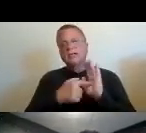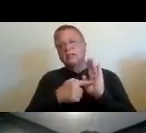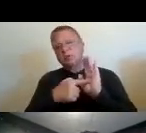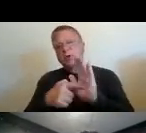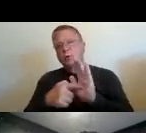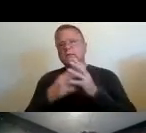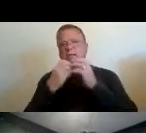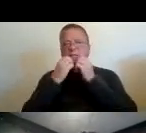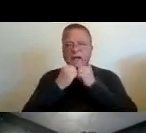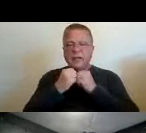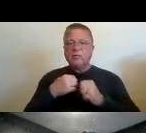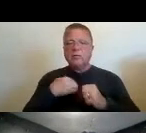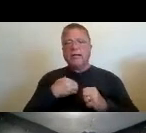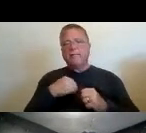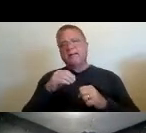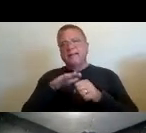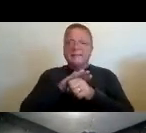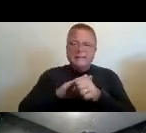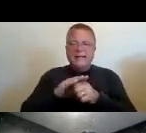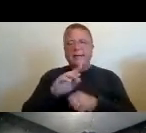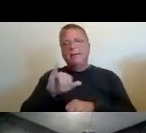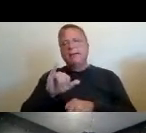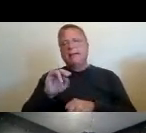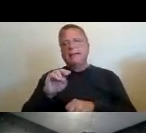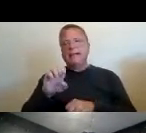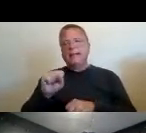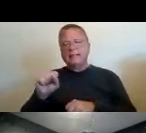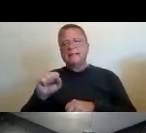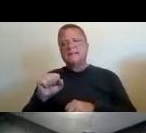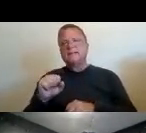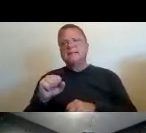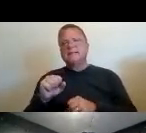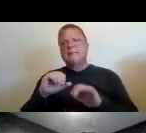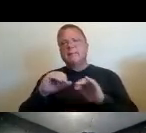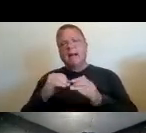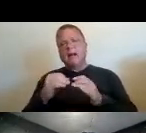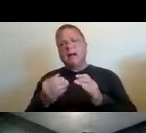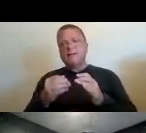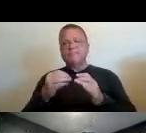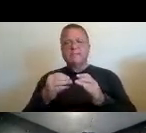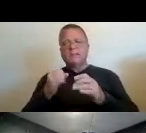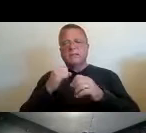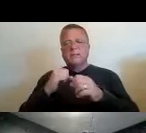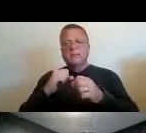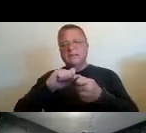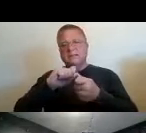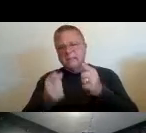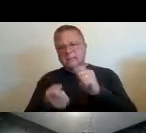things that we talk about, the neighborliness, the communityness, how do we redesign that street so it really kind of conveys